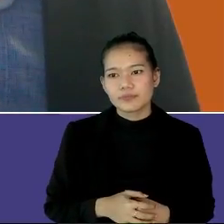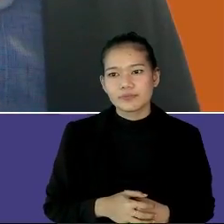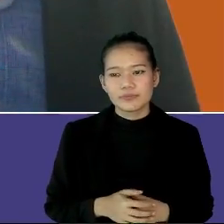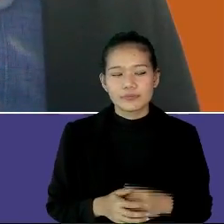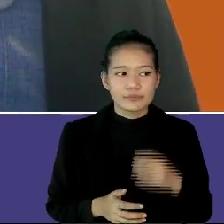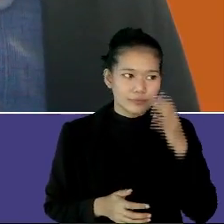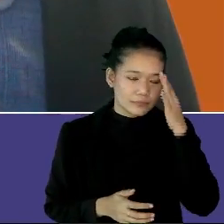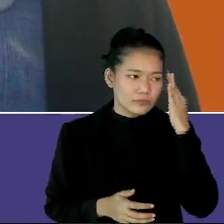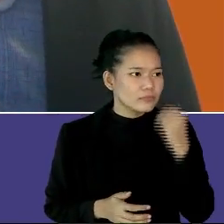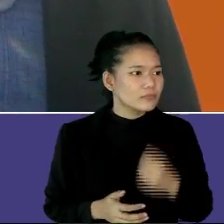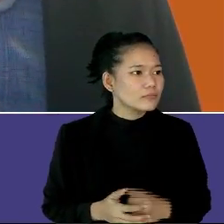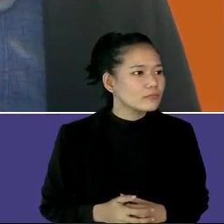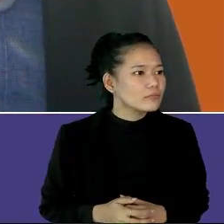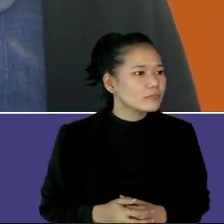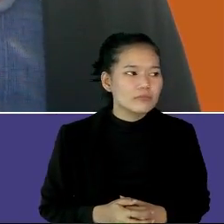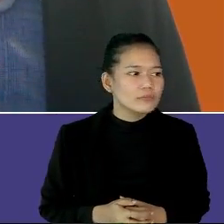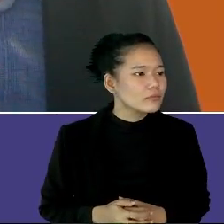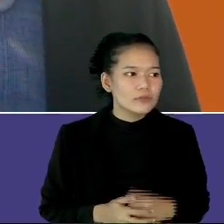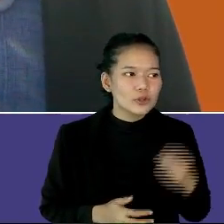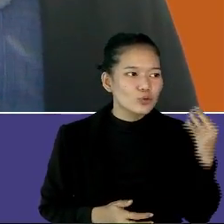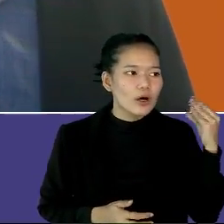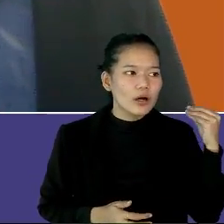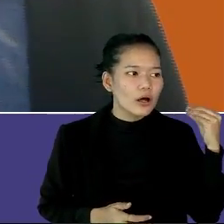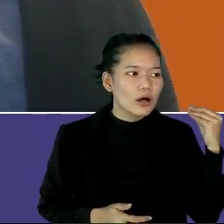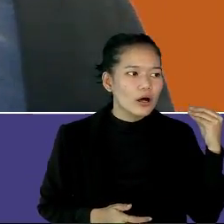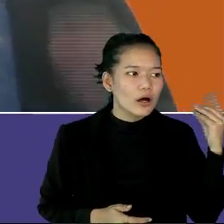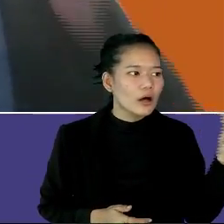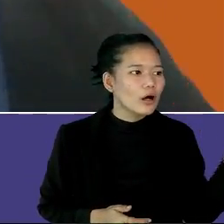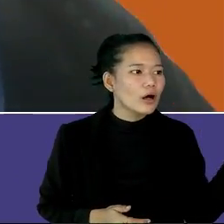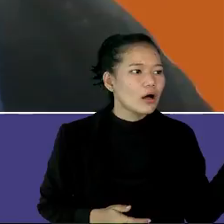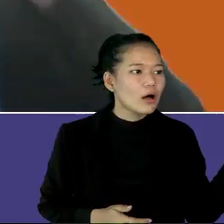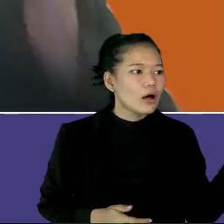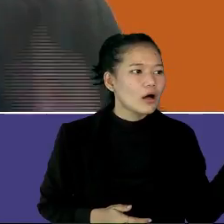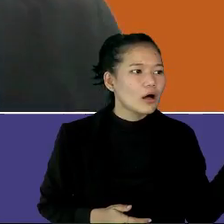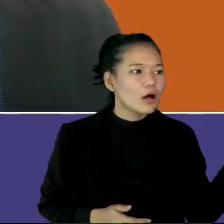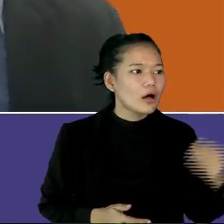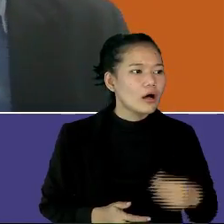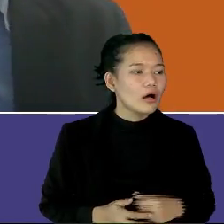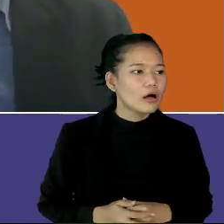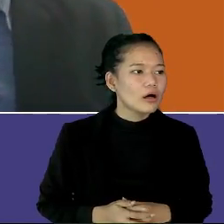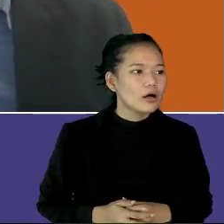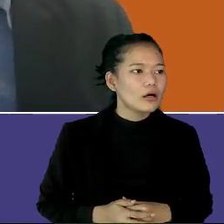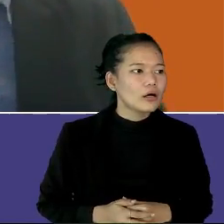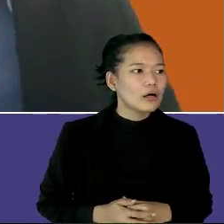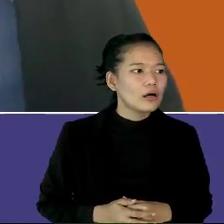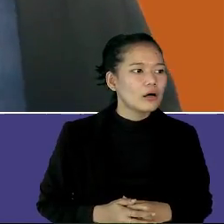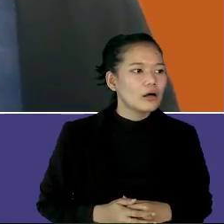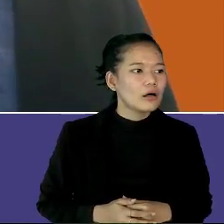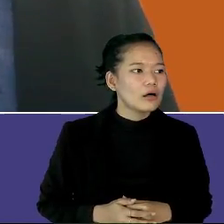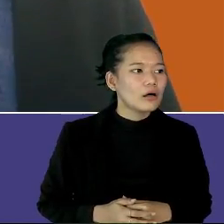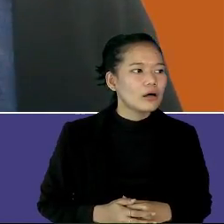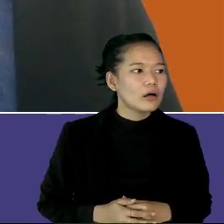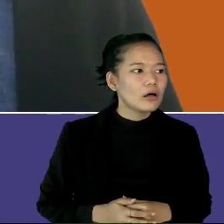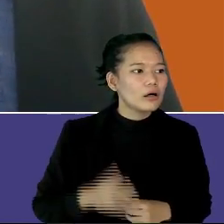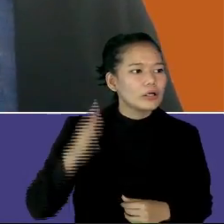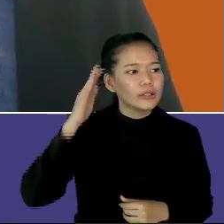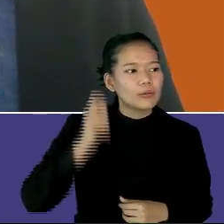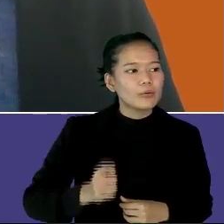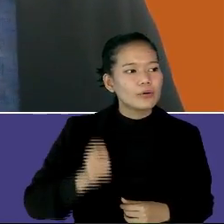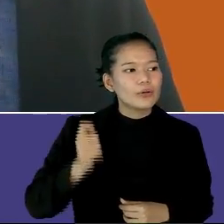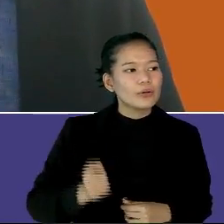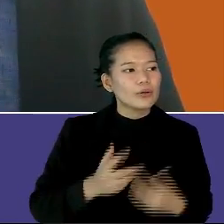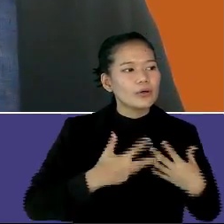Okay, thank you. Assalamualaikum warahmatullahi wabarakatuh. Good afternoon. Big thank you to our friends